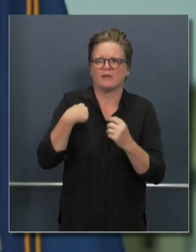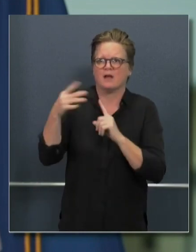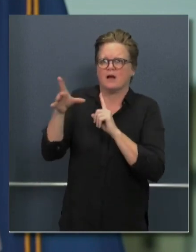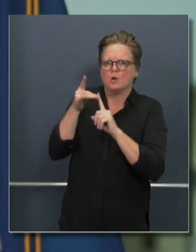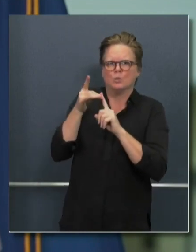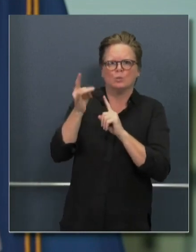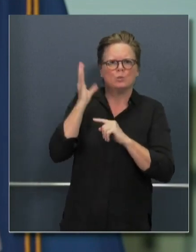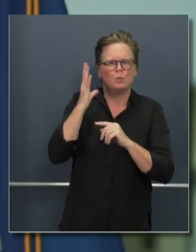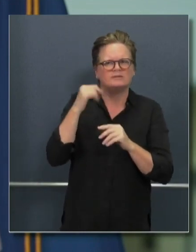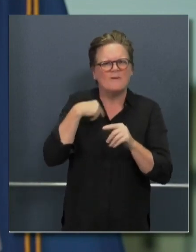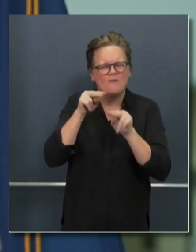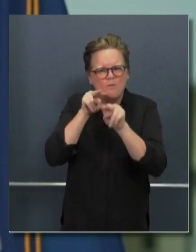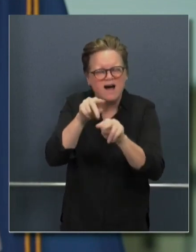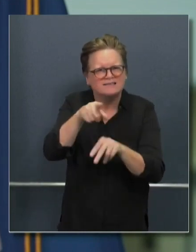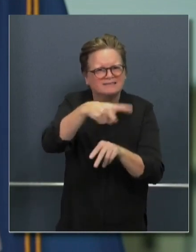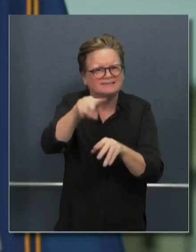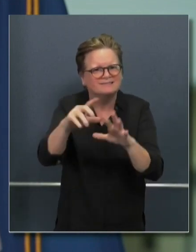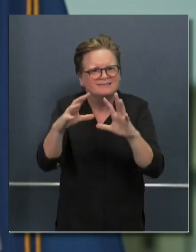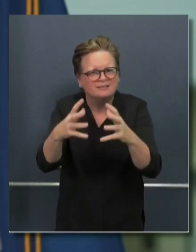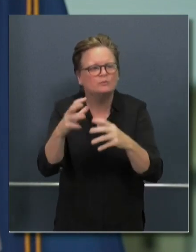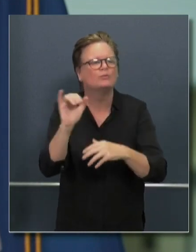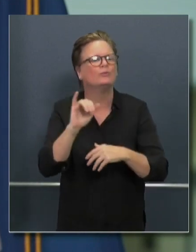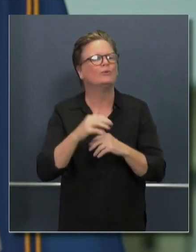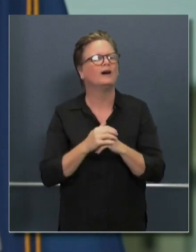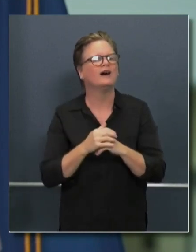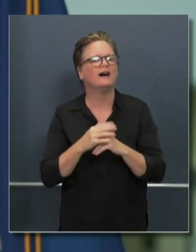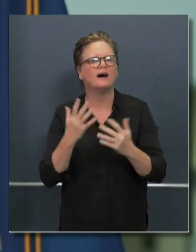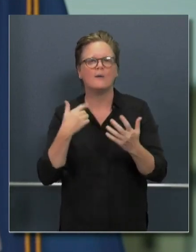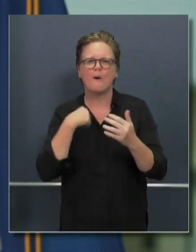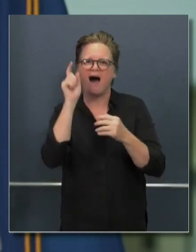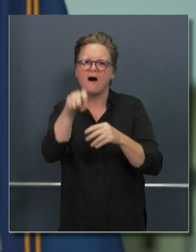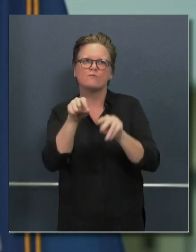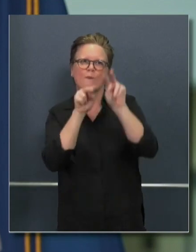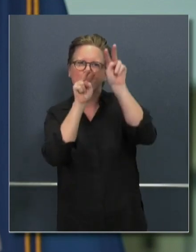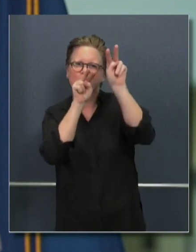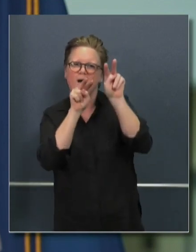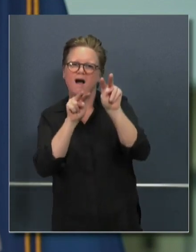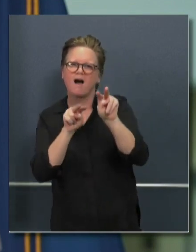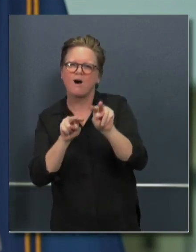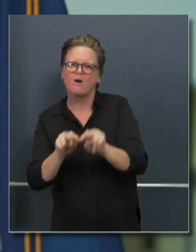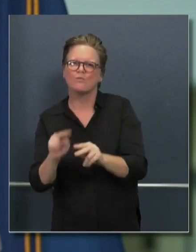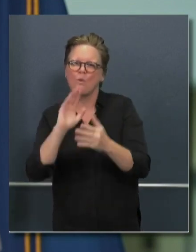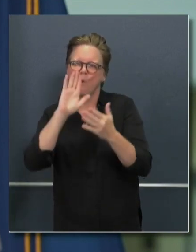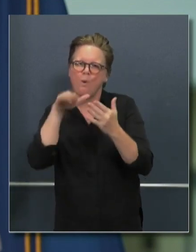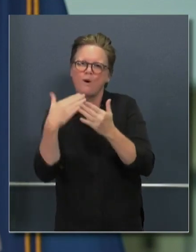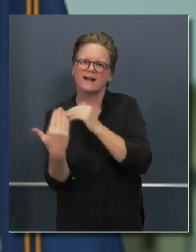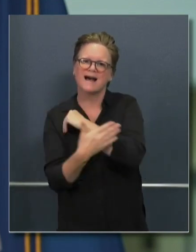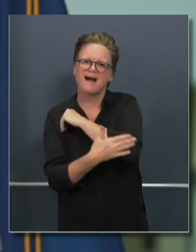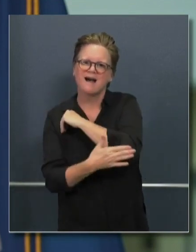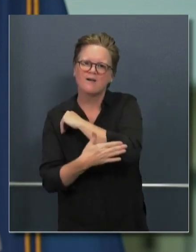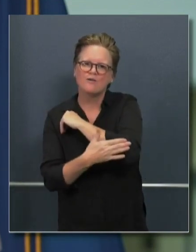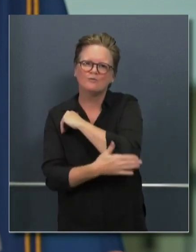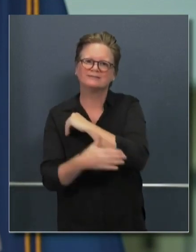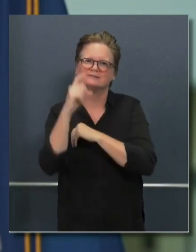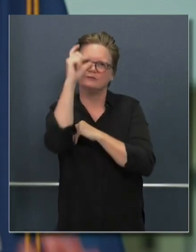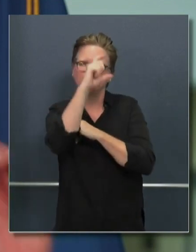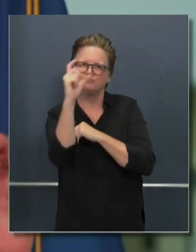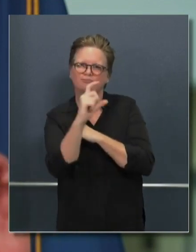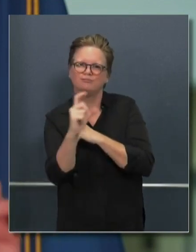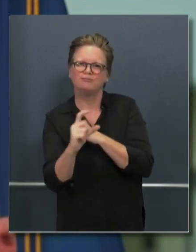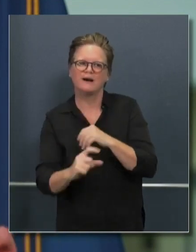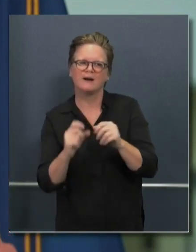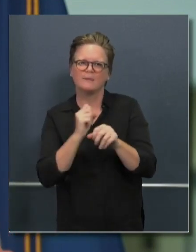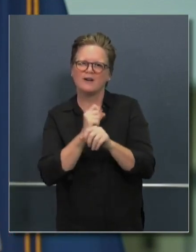but technically supporting 13 counties. And as we see these indicators turn green, you see more of those